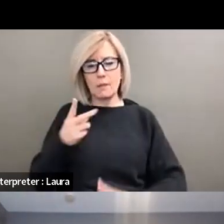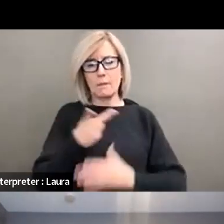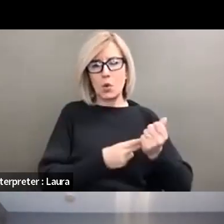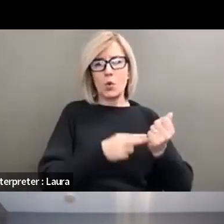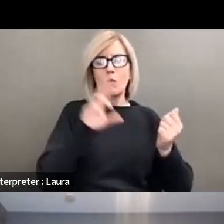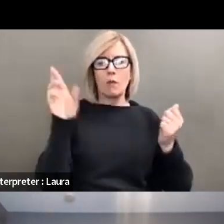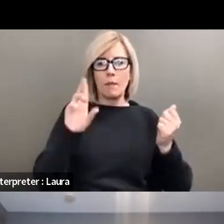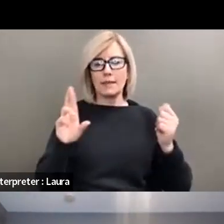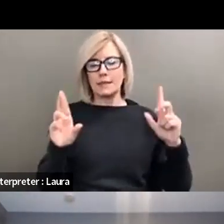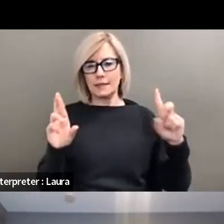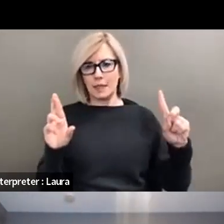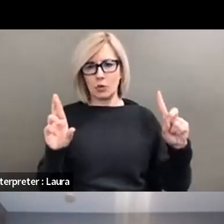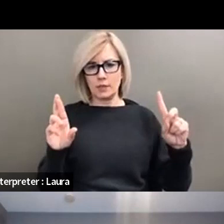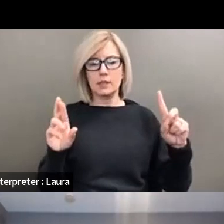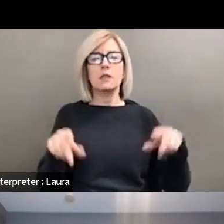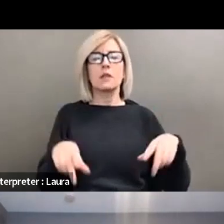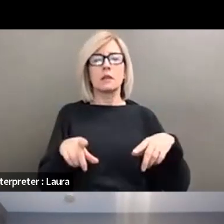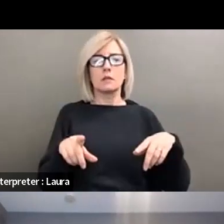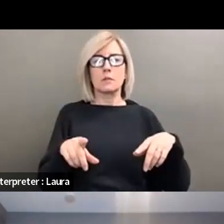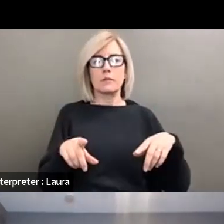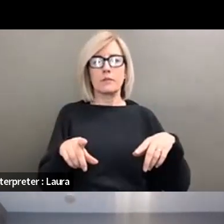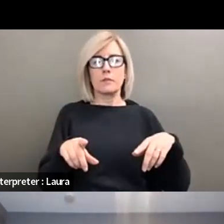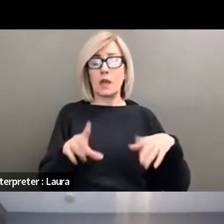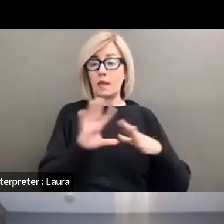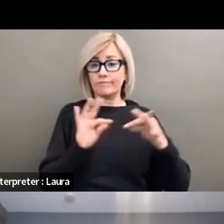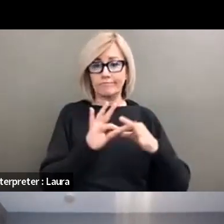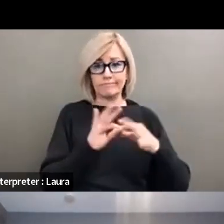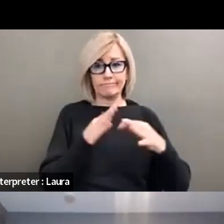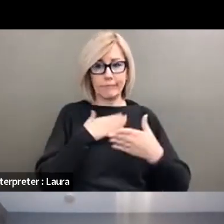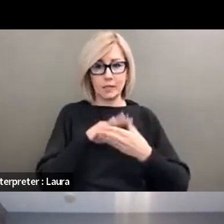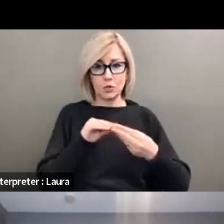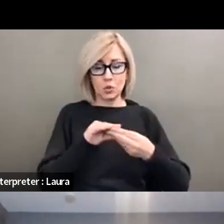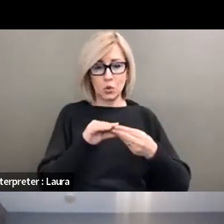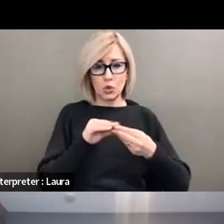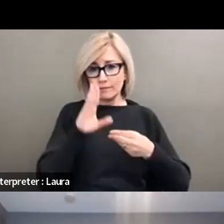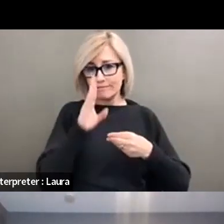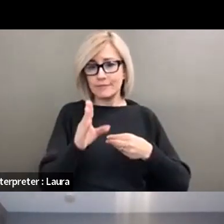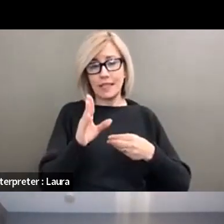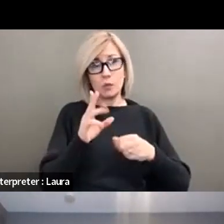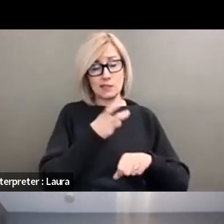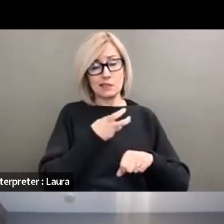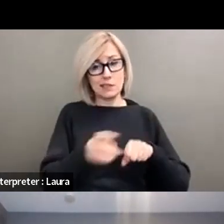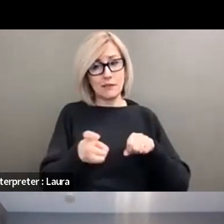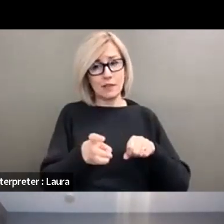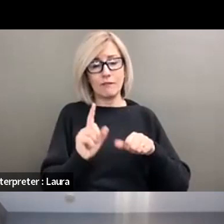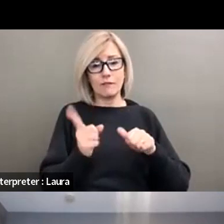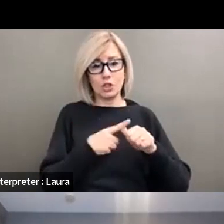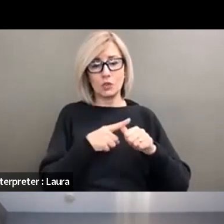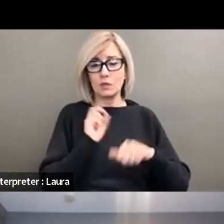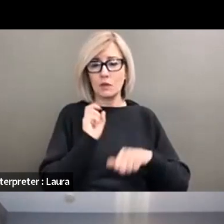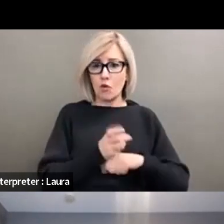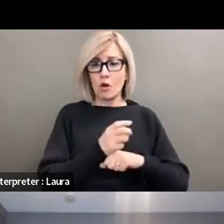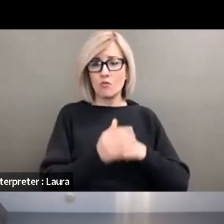and Democrats, and I've told my story, and I'm frank, it was tough at first. It was a difficult process,